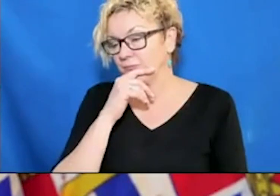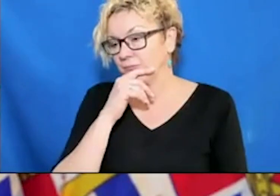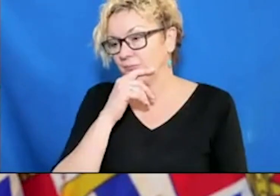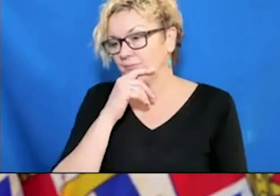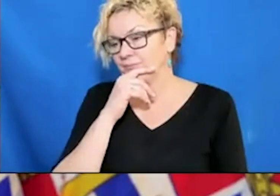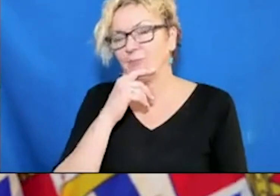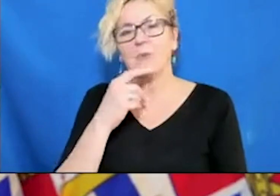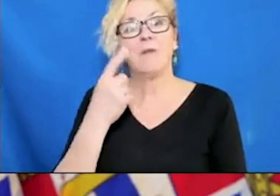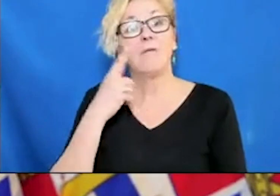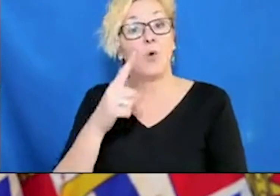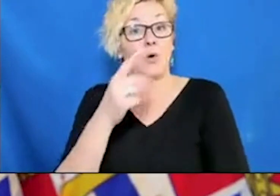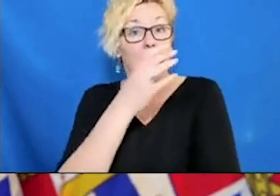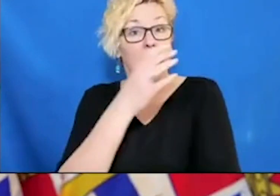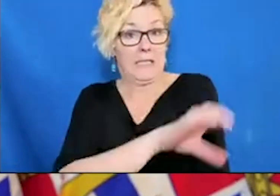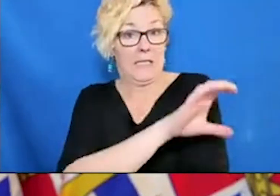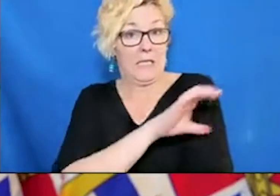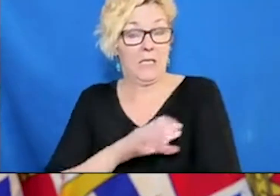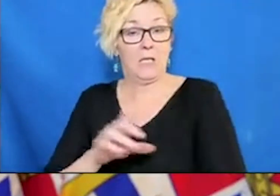there's any kind of